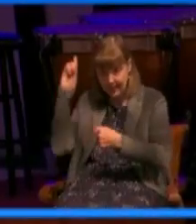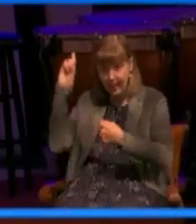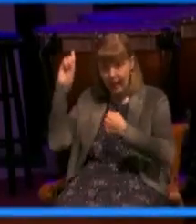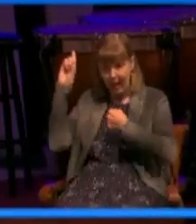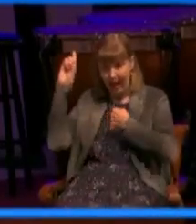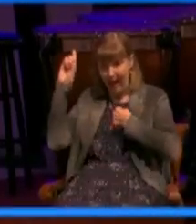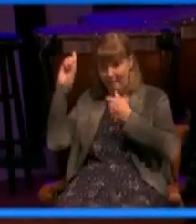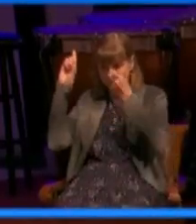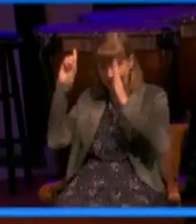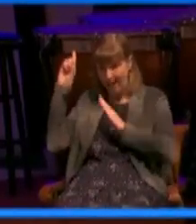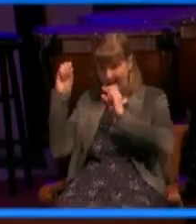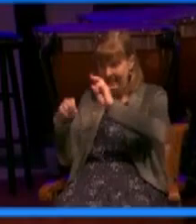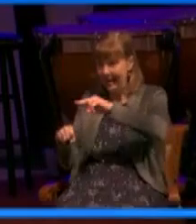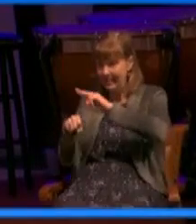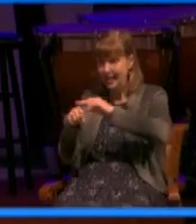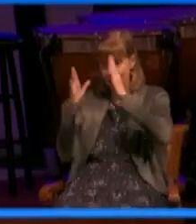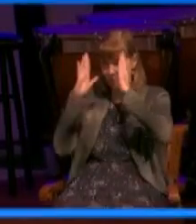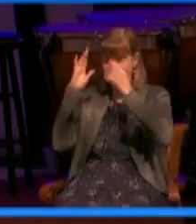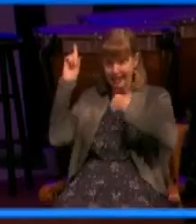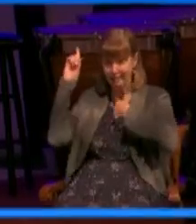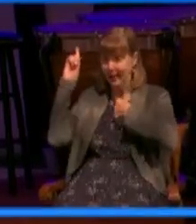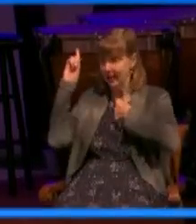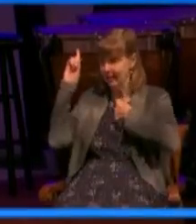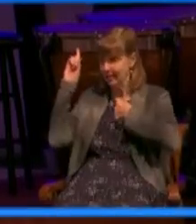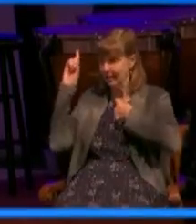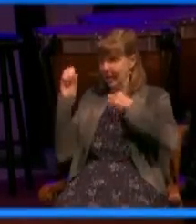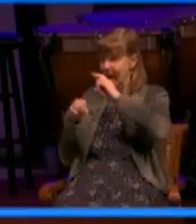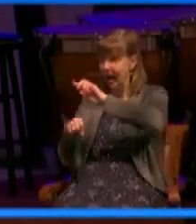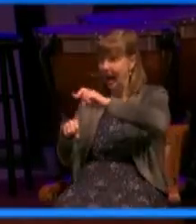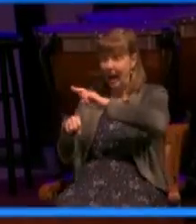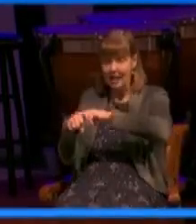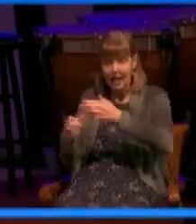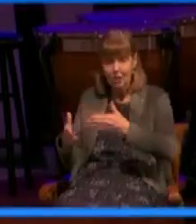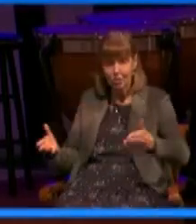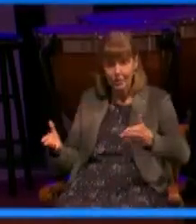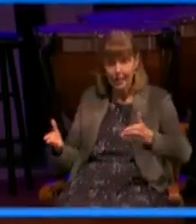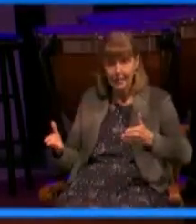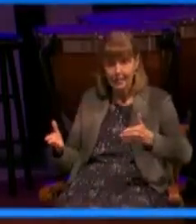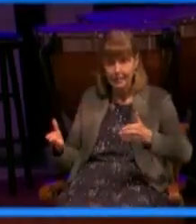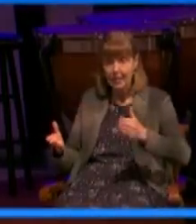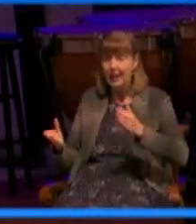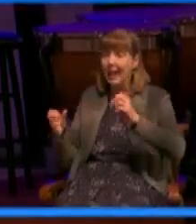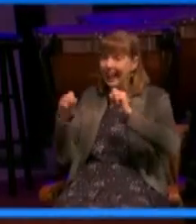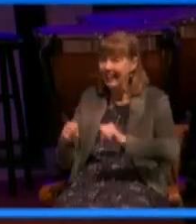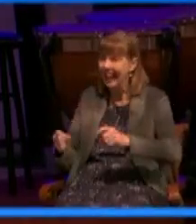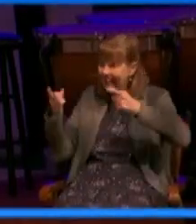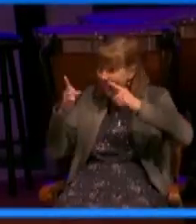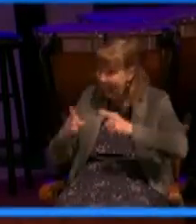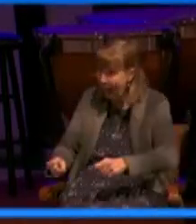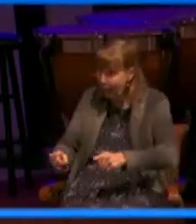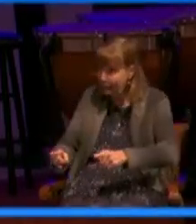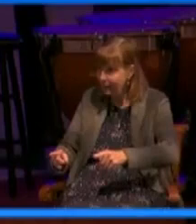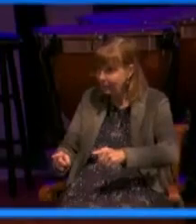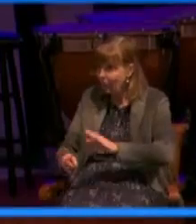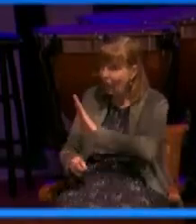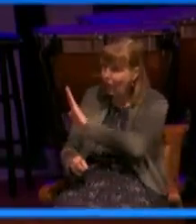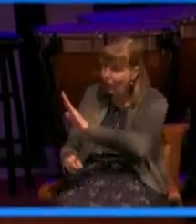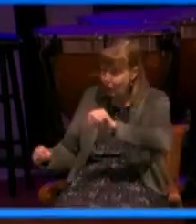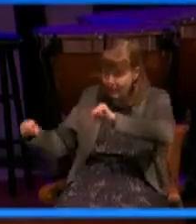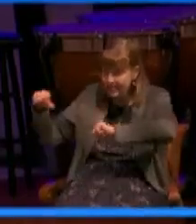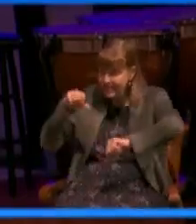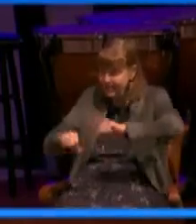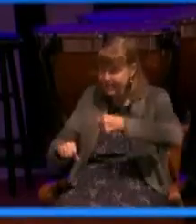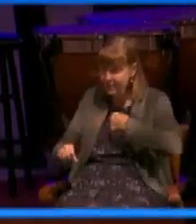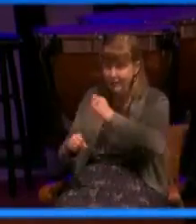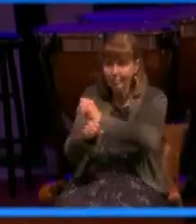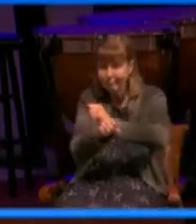the God that bends the natural to my will. I'm the God that is not bound by your science or physics